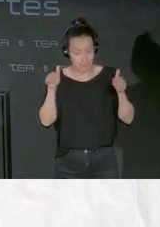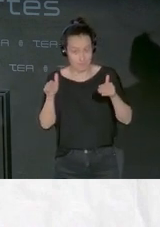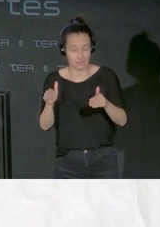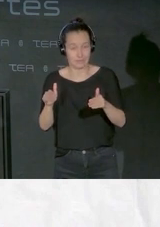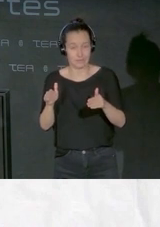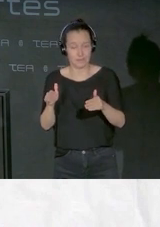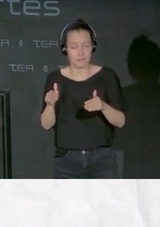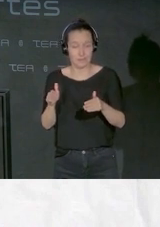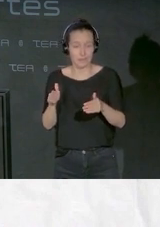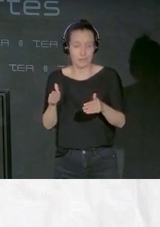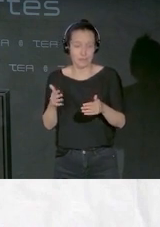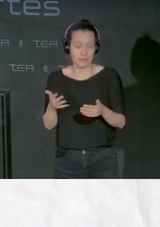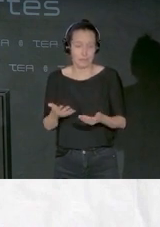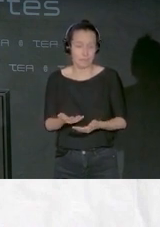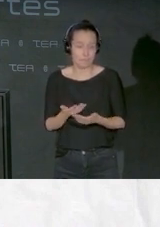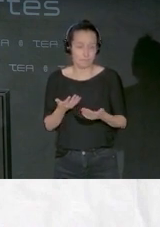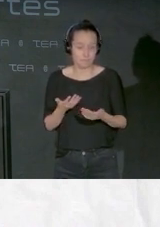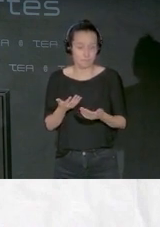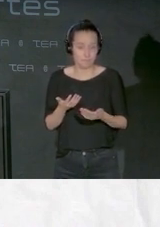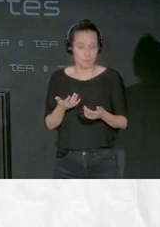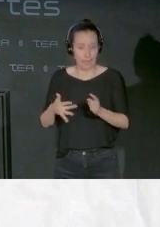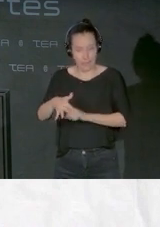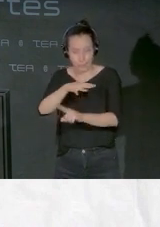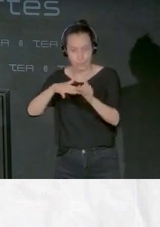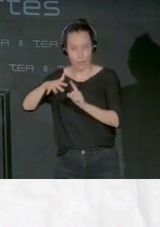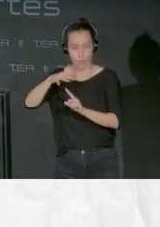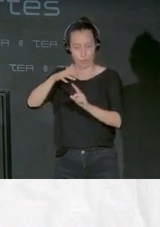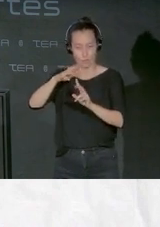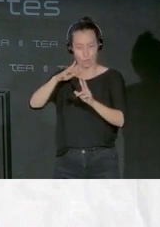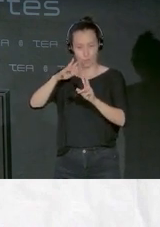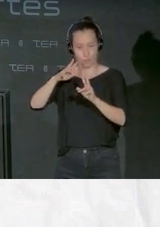Certainly not as important as what we had,